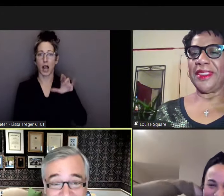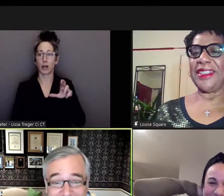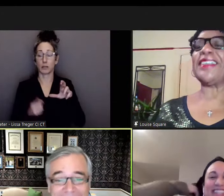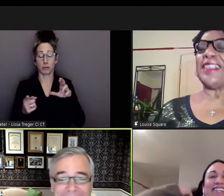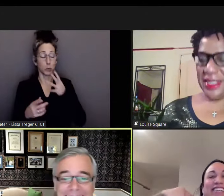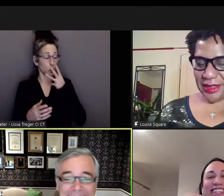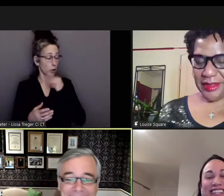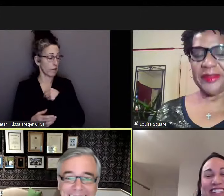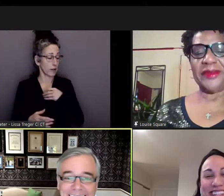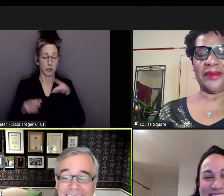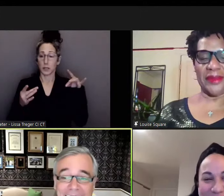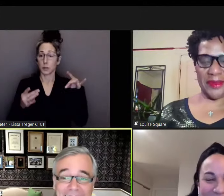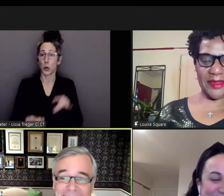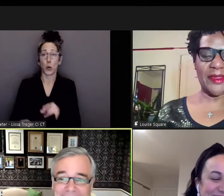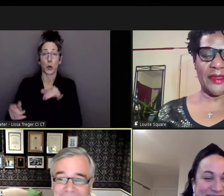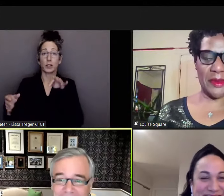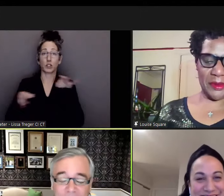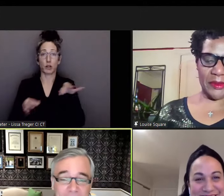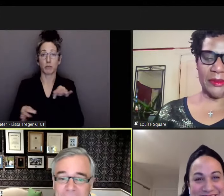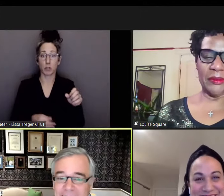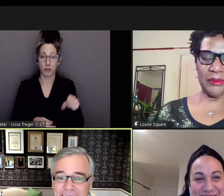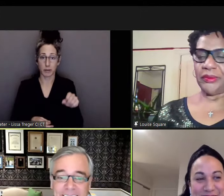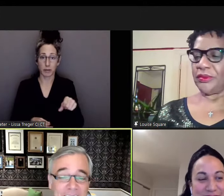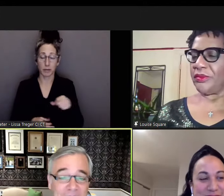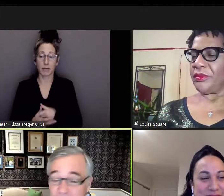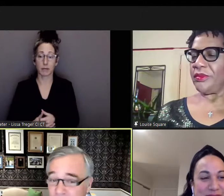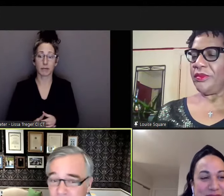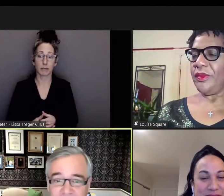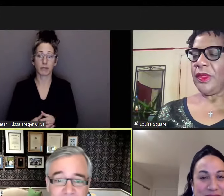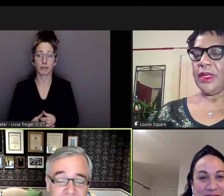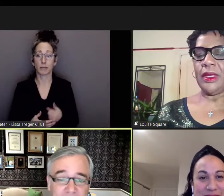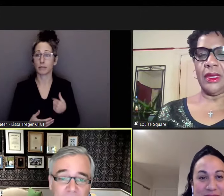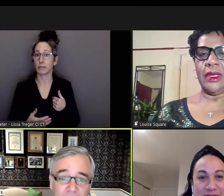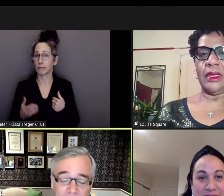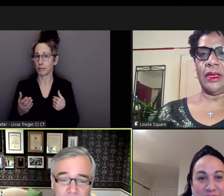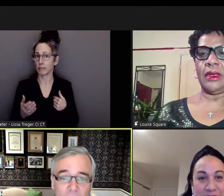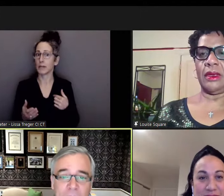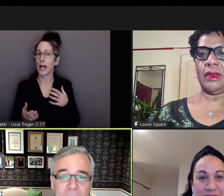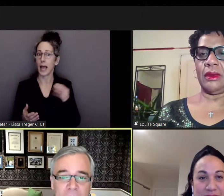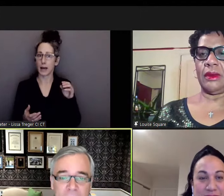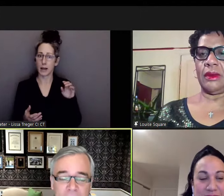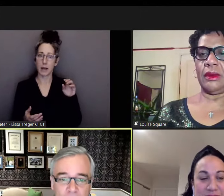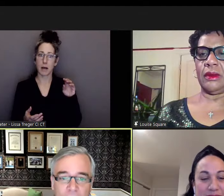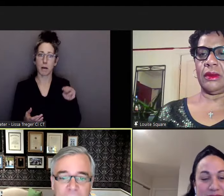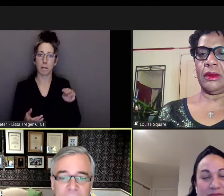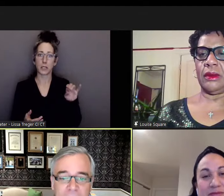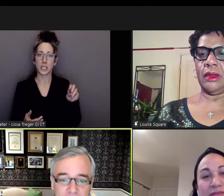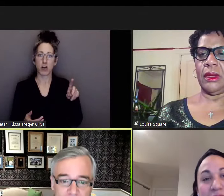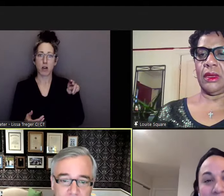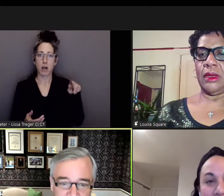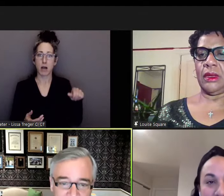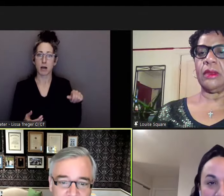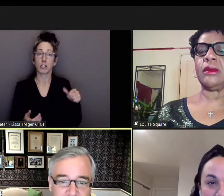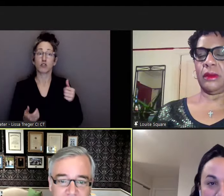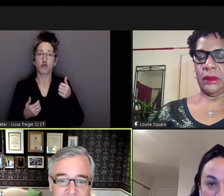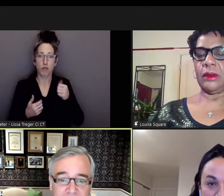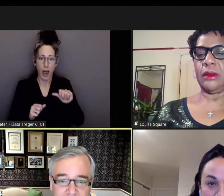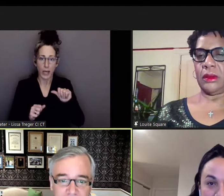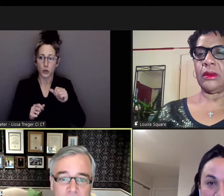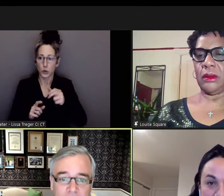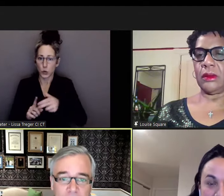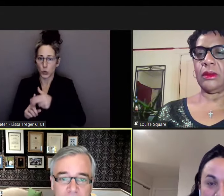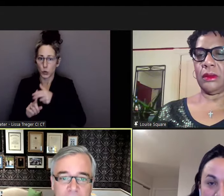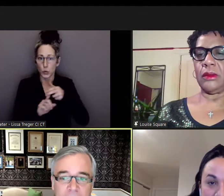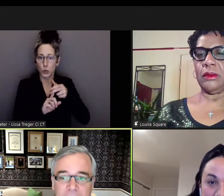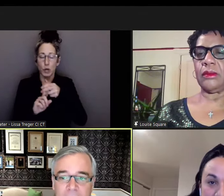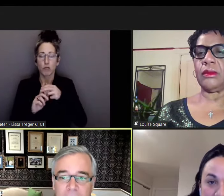well said. And, we did, I just want to mention, we did go out of our way to enroll the study to represent the United States